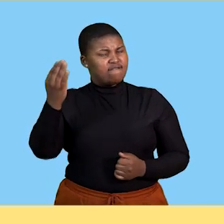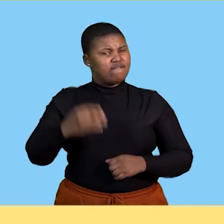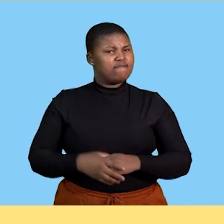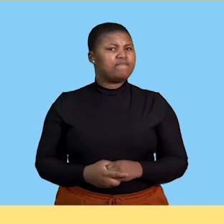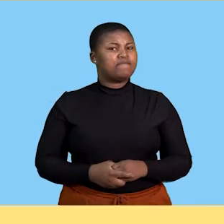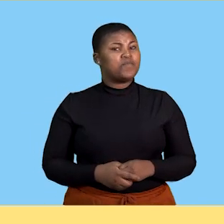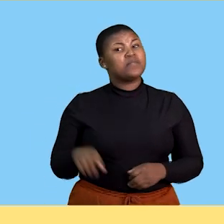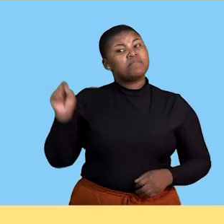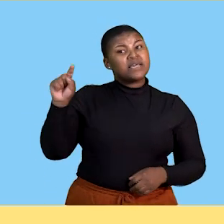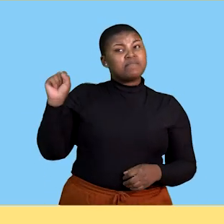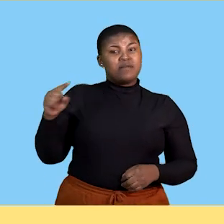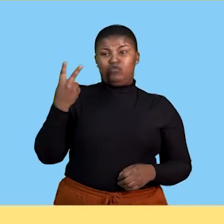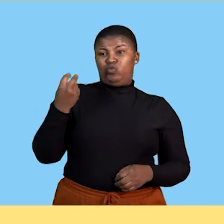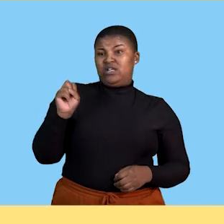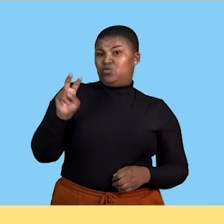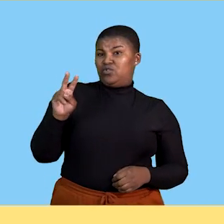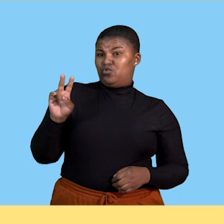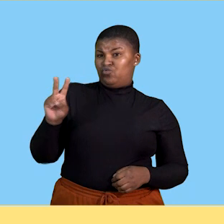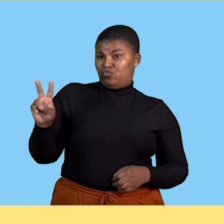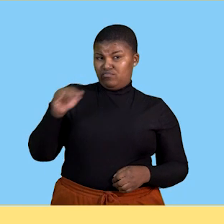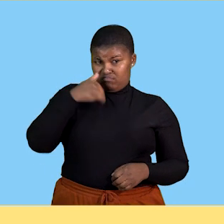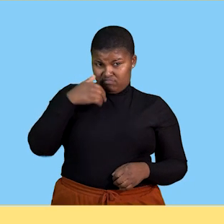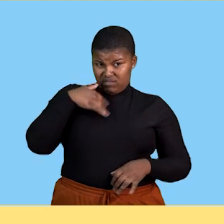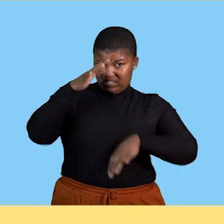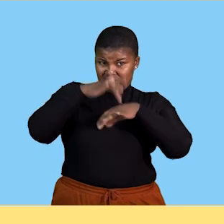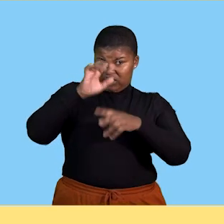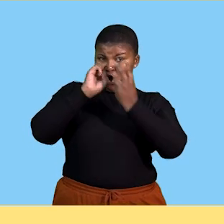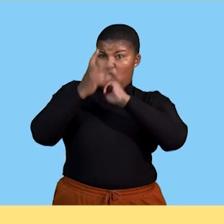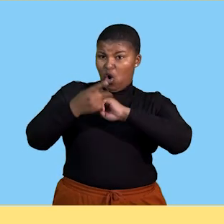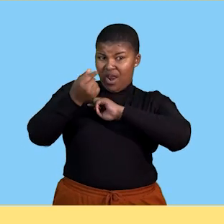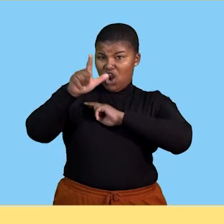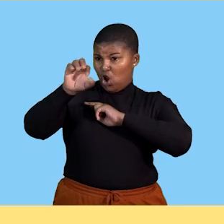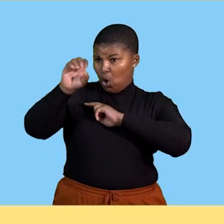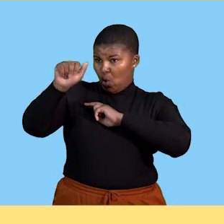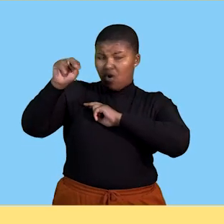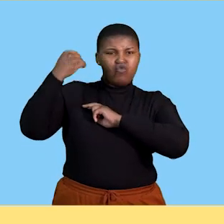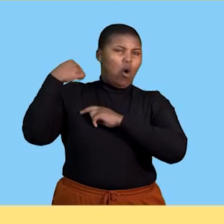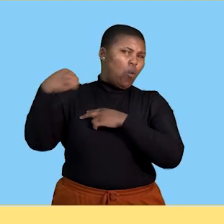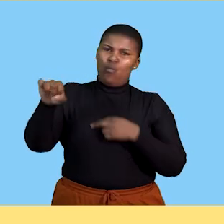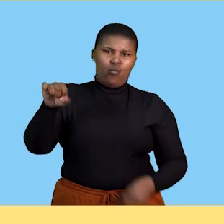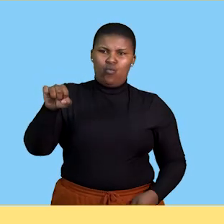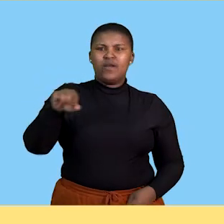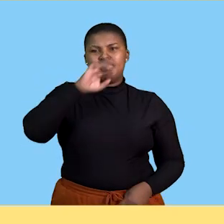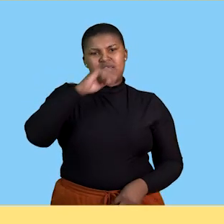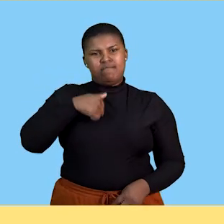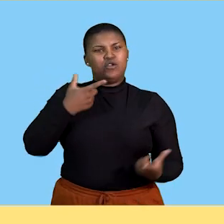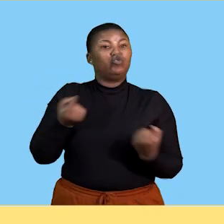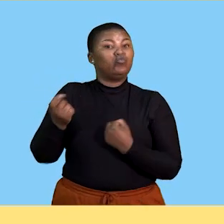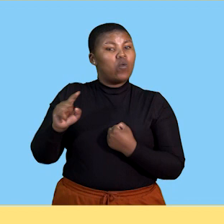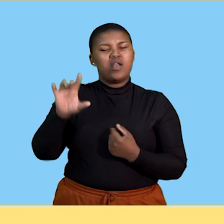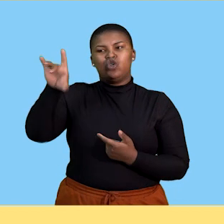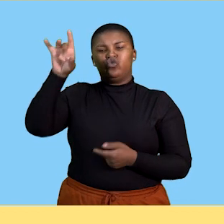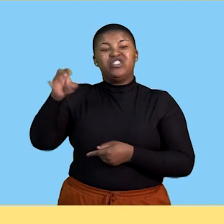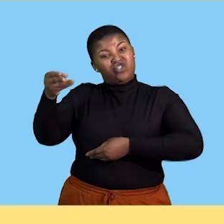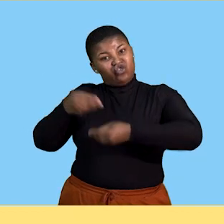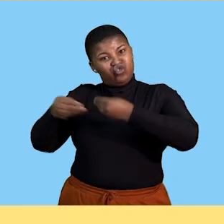liabilities in this year, do I touch the loan? No, that is a long-term loan. So I need to come to trade and